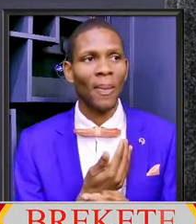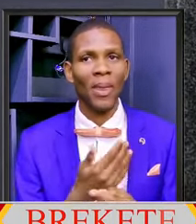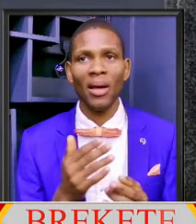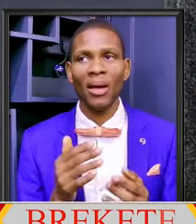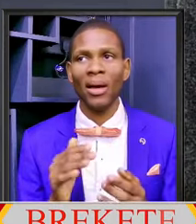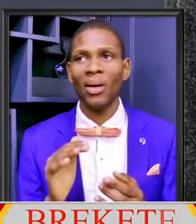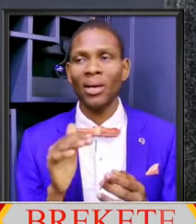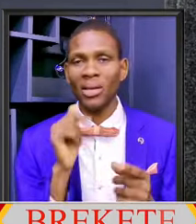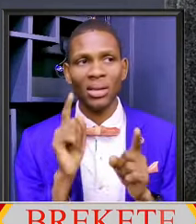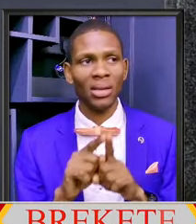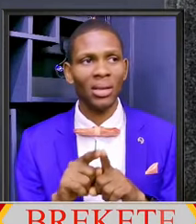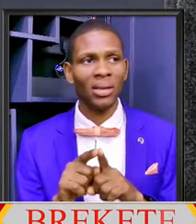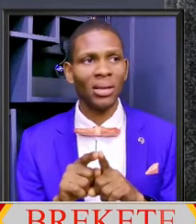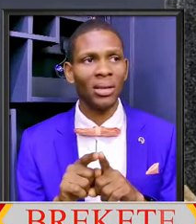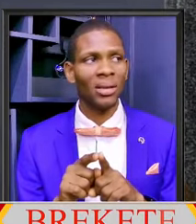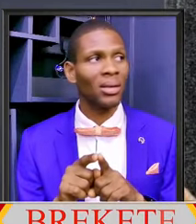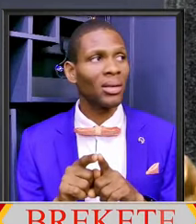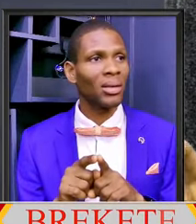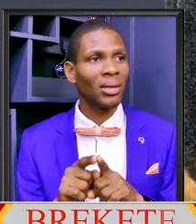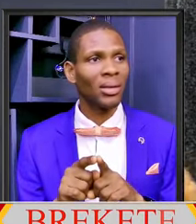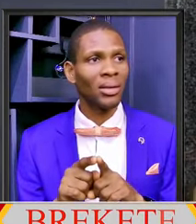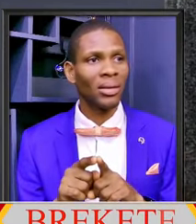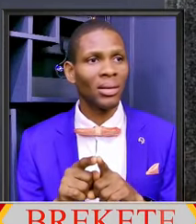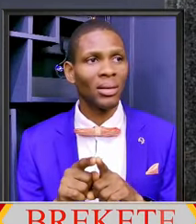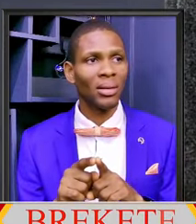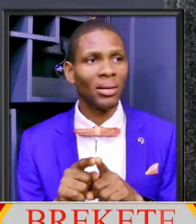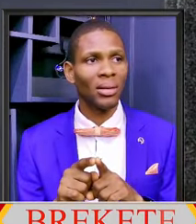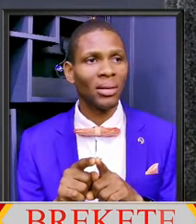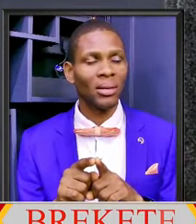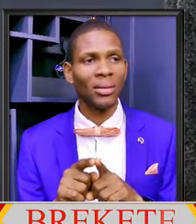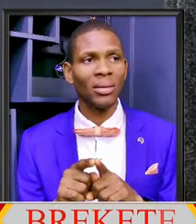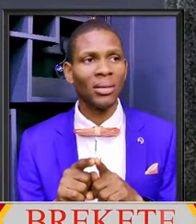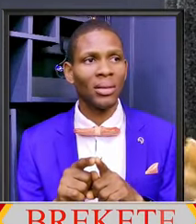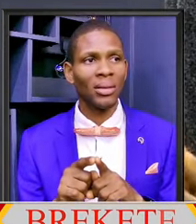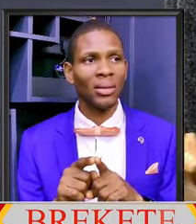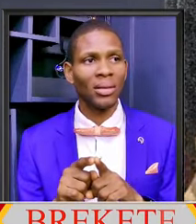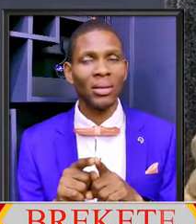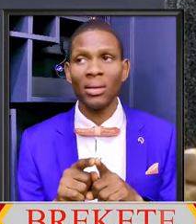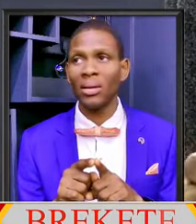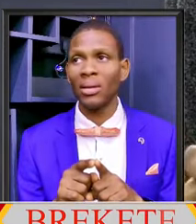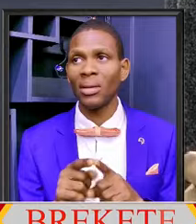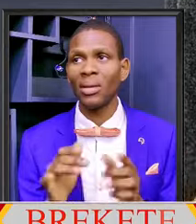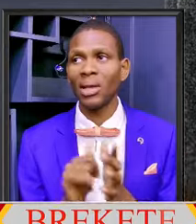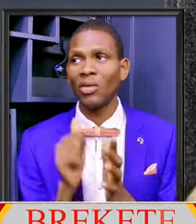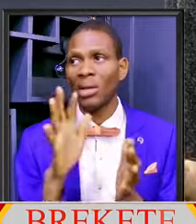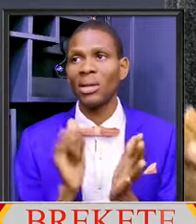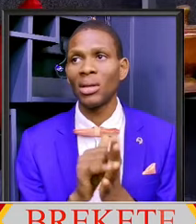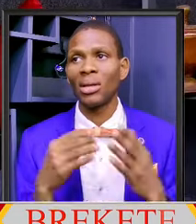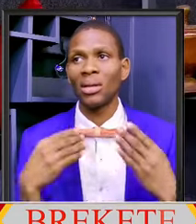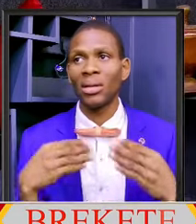our sister that the one with no, that other one that sells